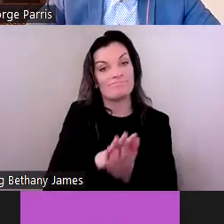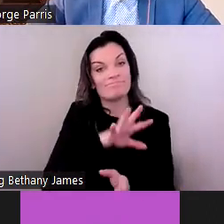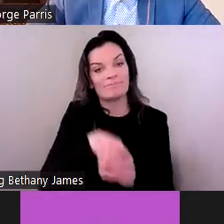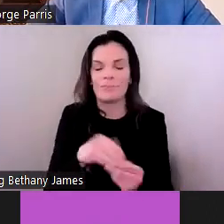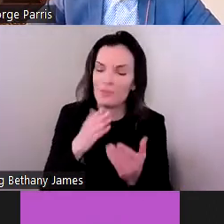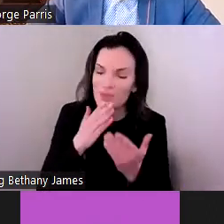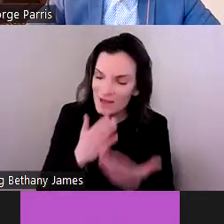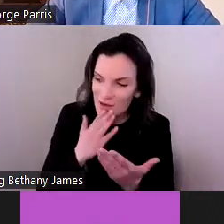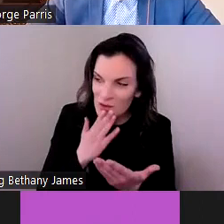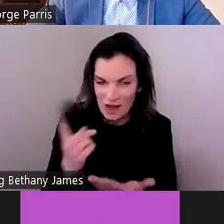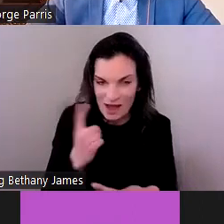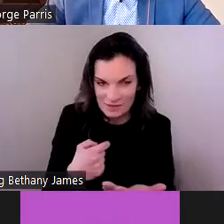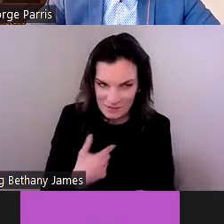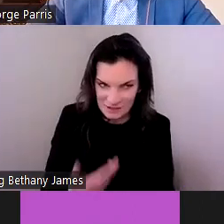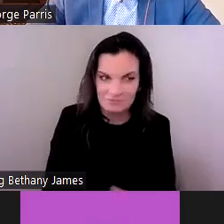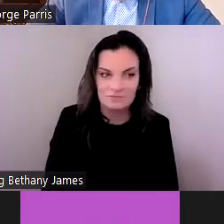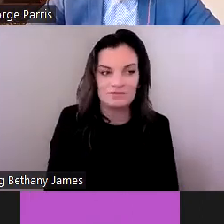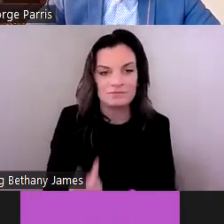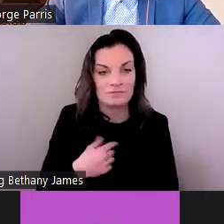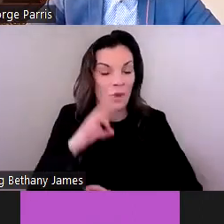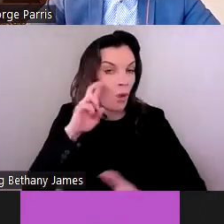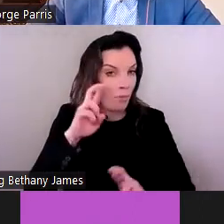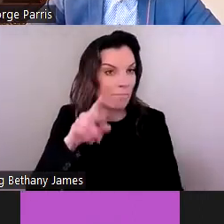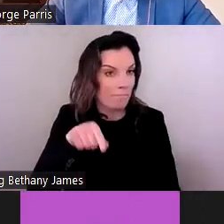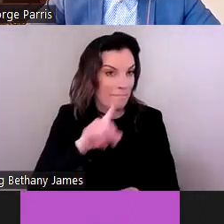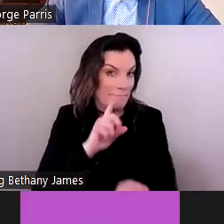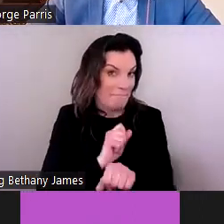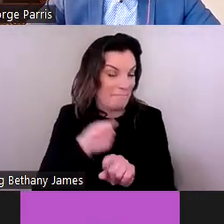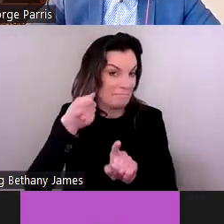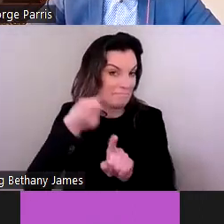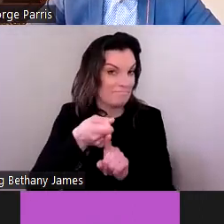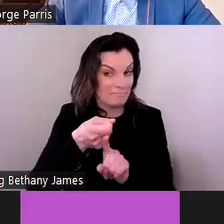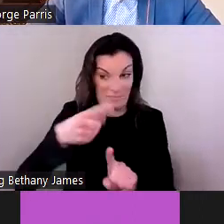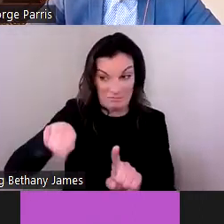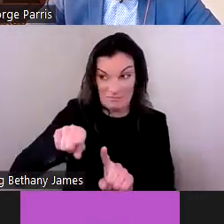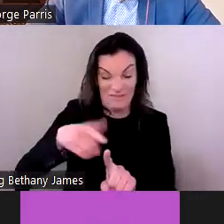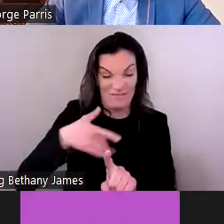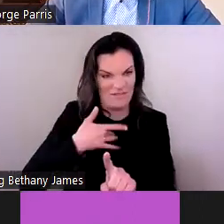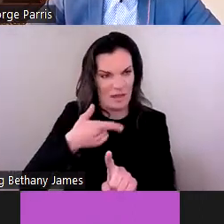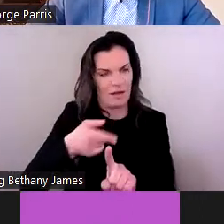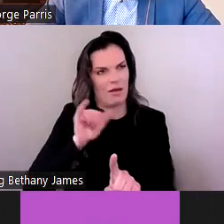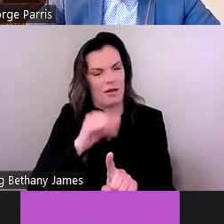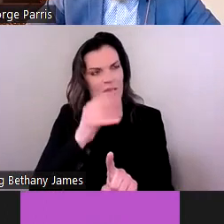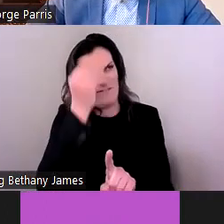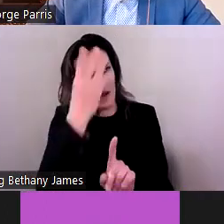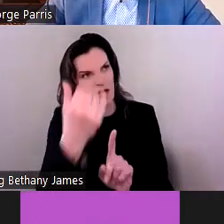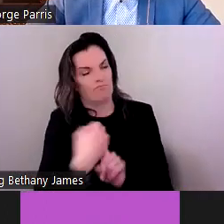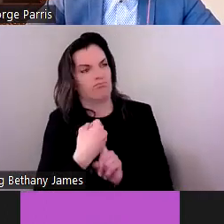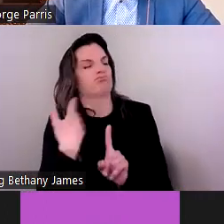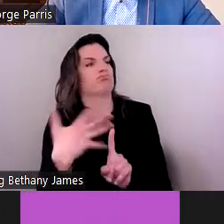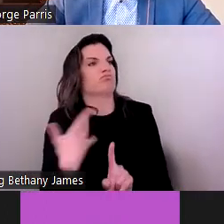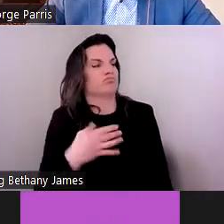as I said, I hope it has an impact on each and every one of you. And I look forward to doing more of these type